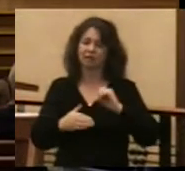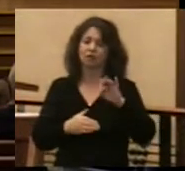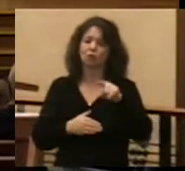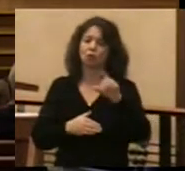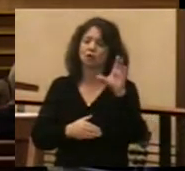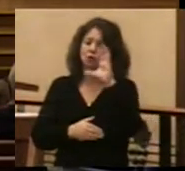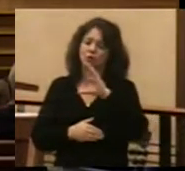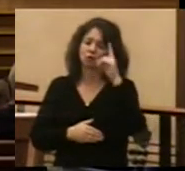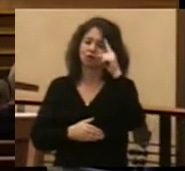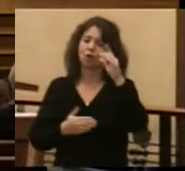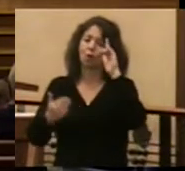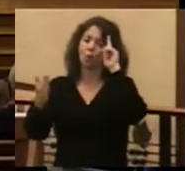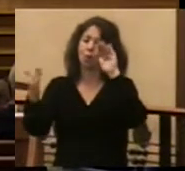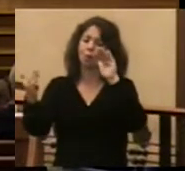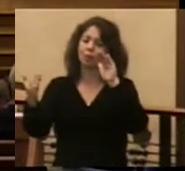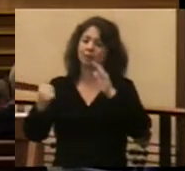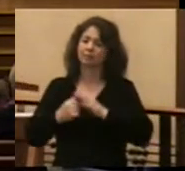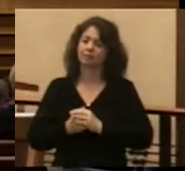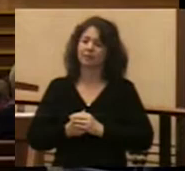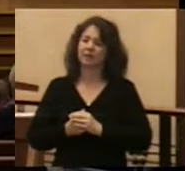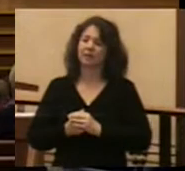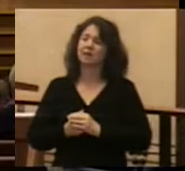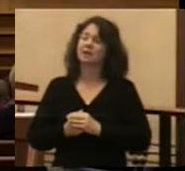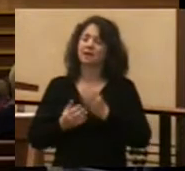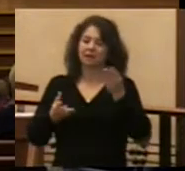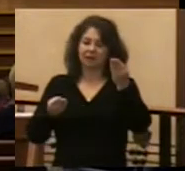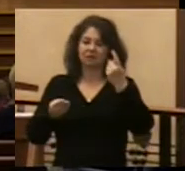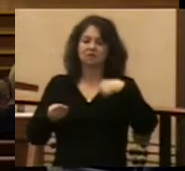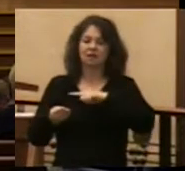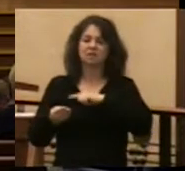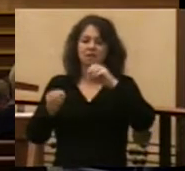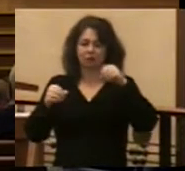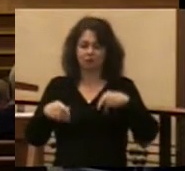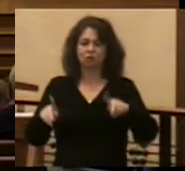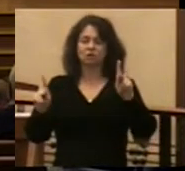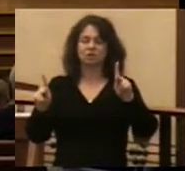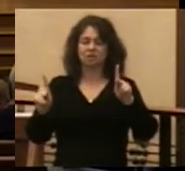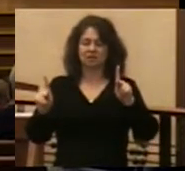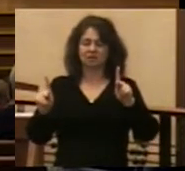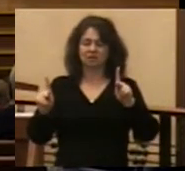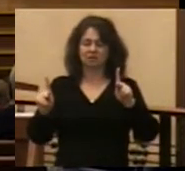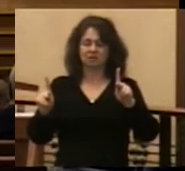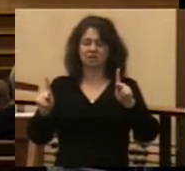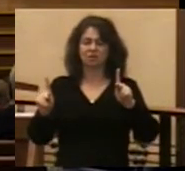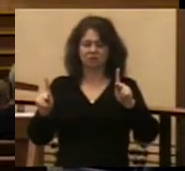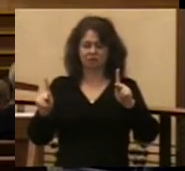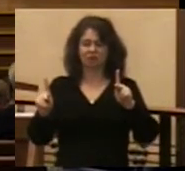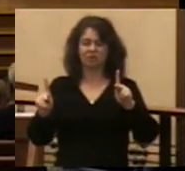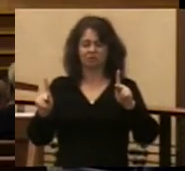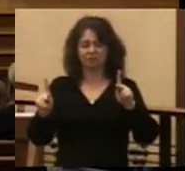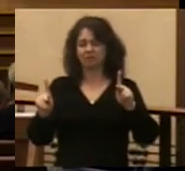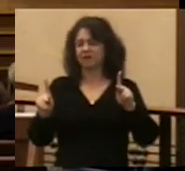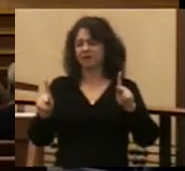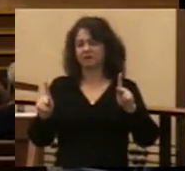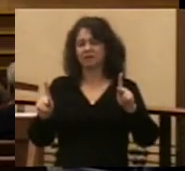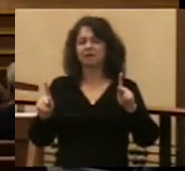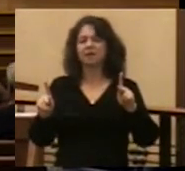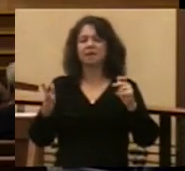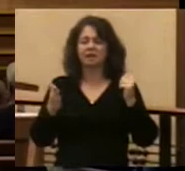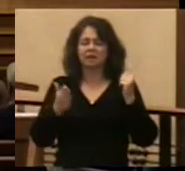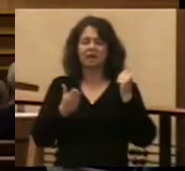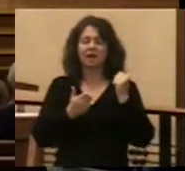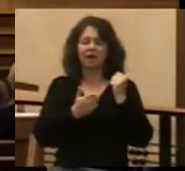hope. And it does give us the opportunity to proclaim to those who cannot fathom this, that God's word